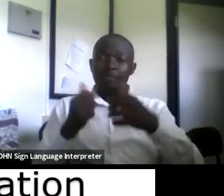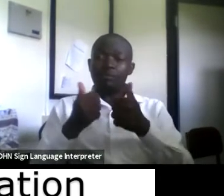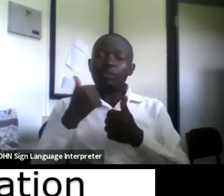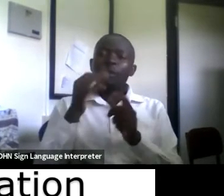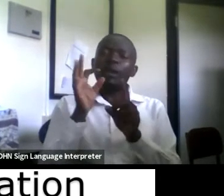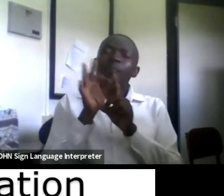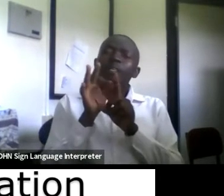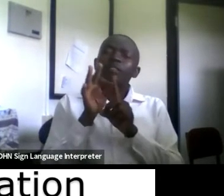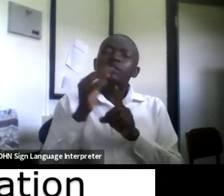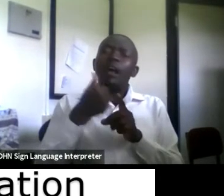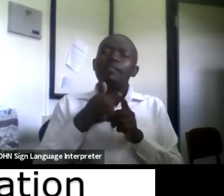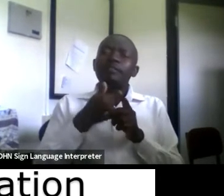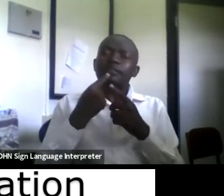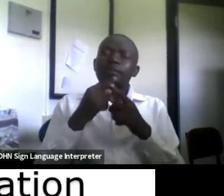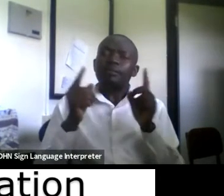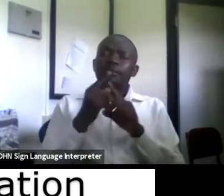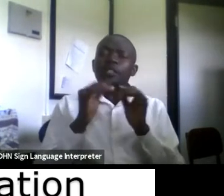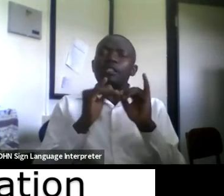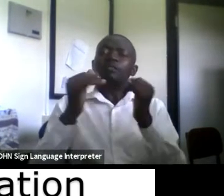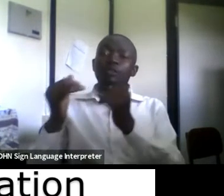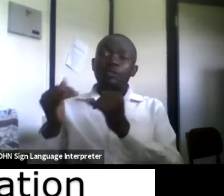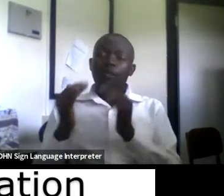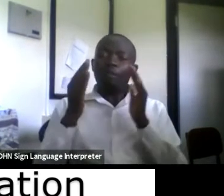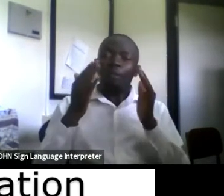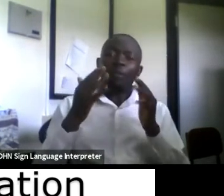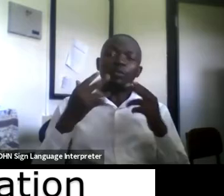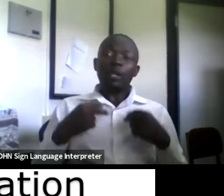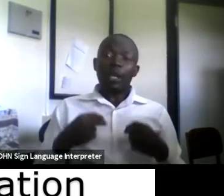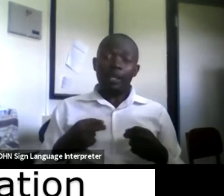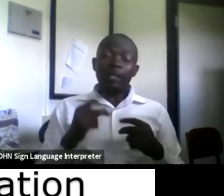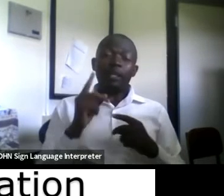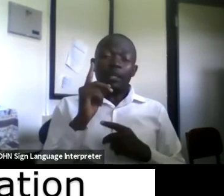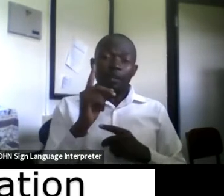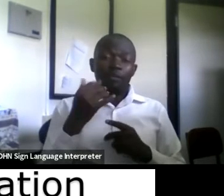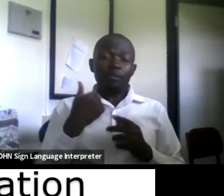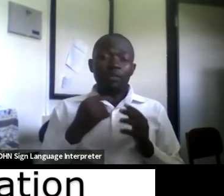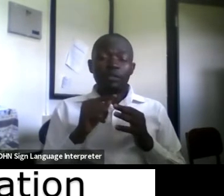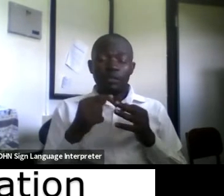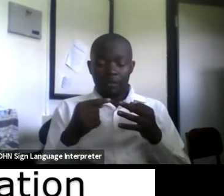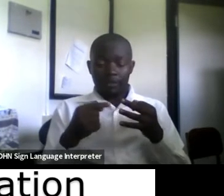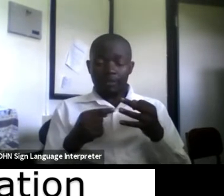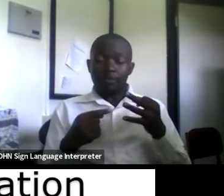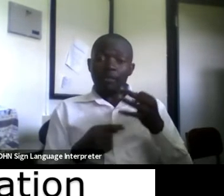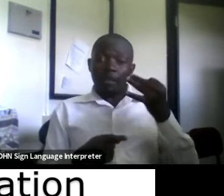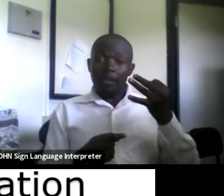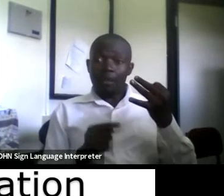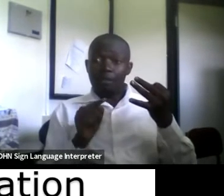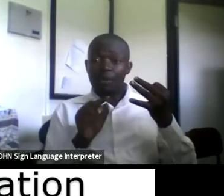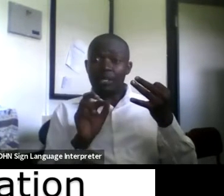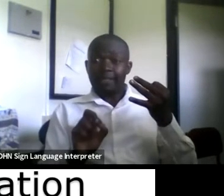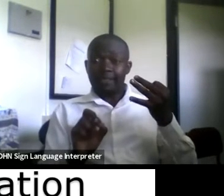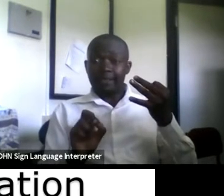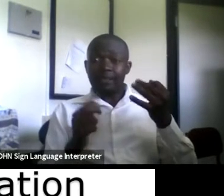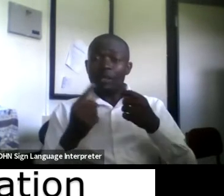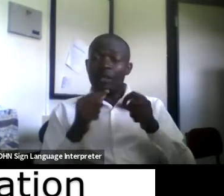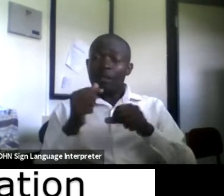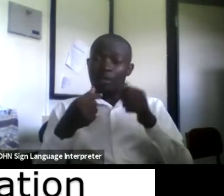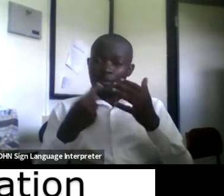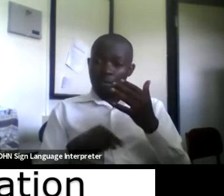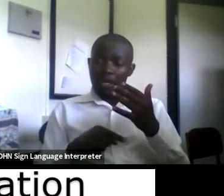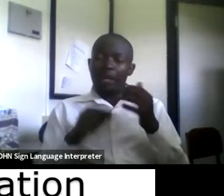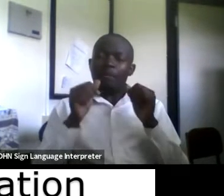resolution is also focused on health. And when we look at the target 3.8, it says that there should be access